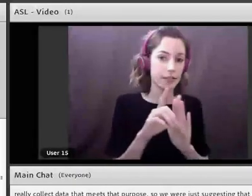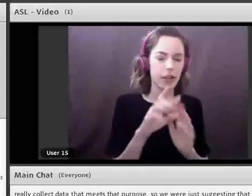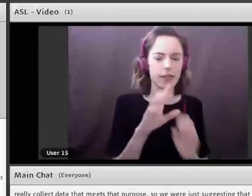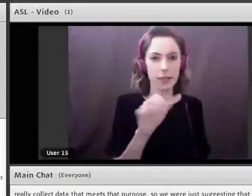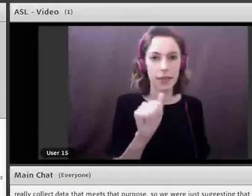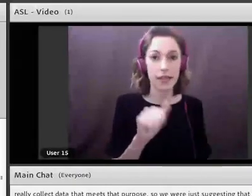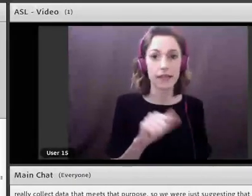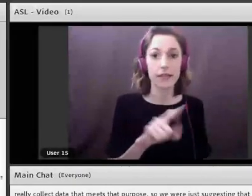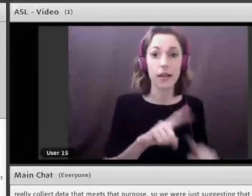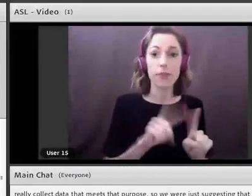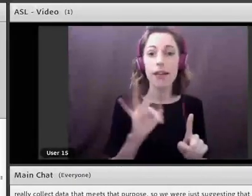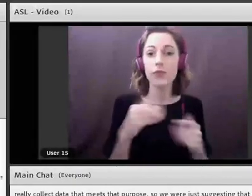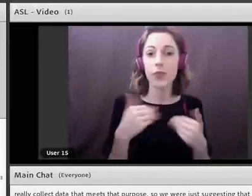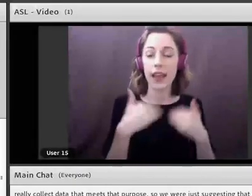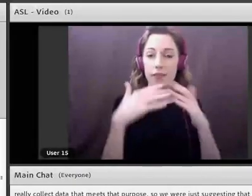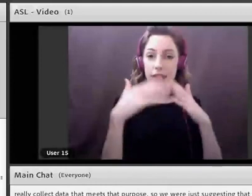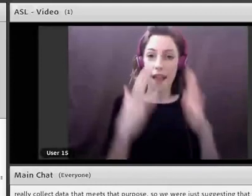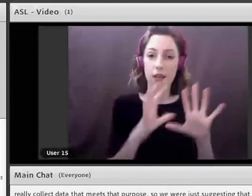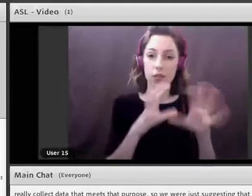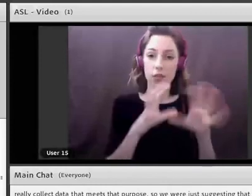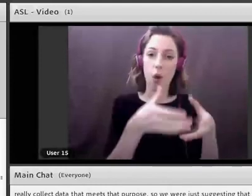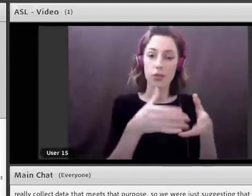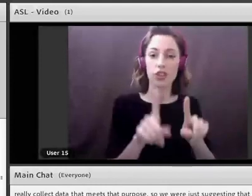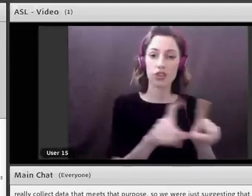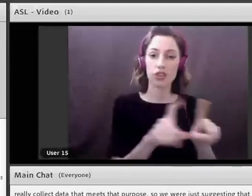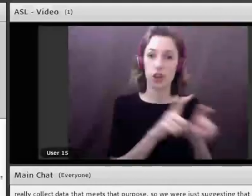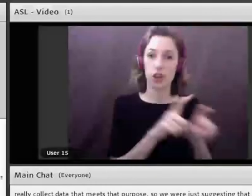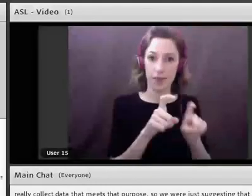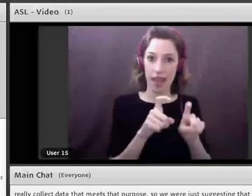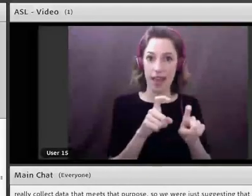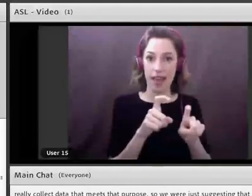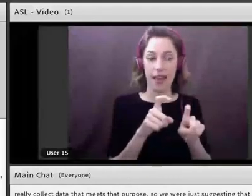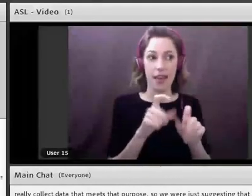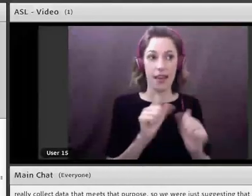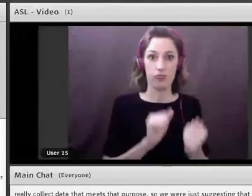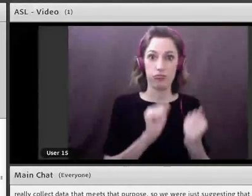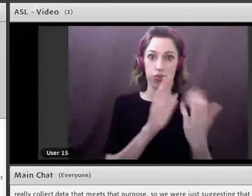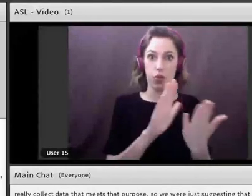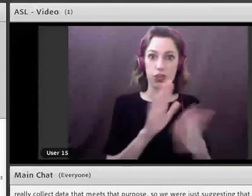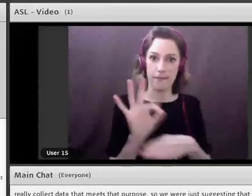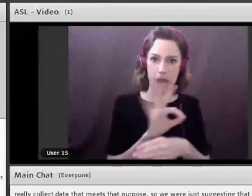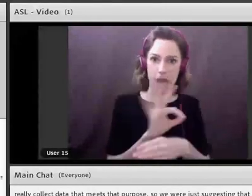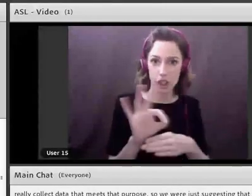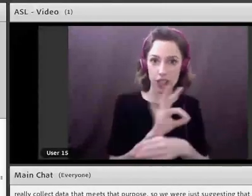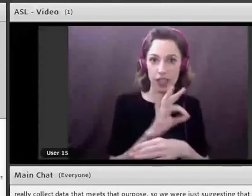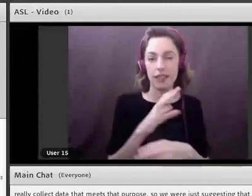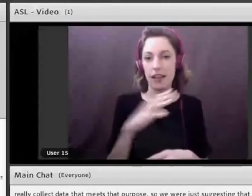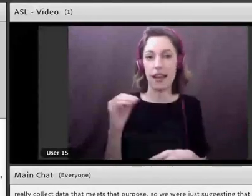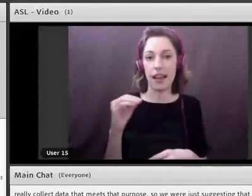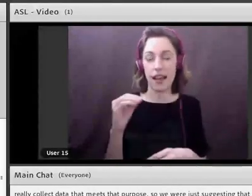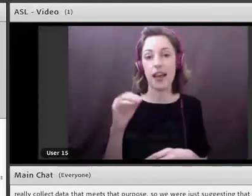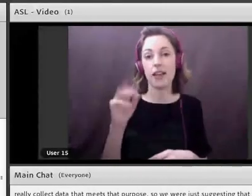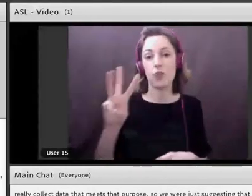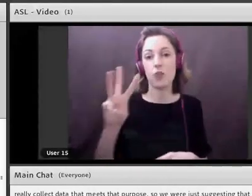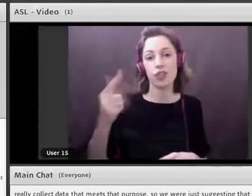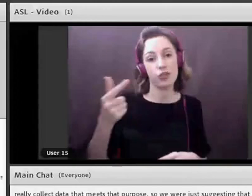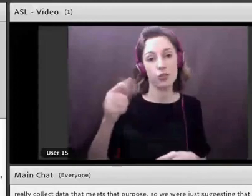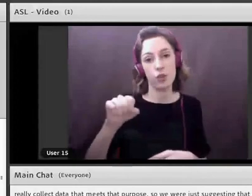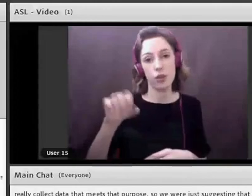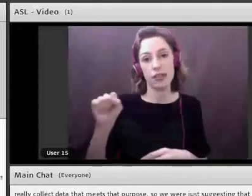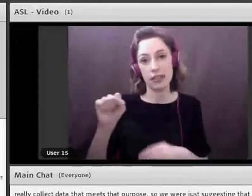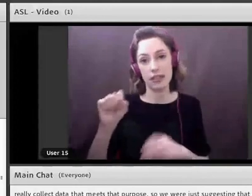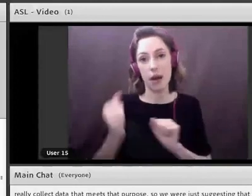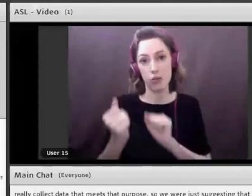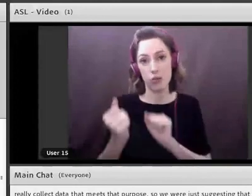it's taking a functional approach, and the Washington Group short set is taking a functional approach in the census, we can still understand the relationship between